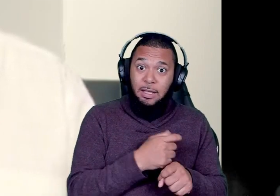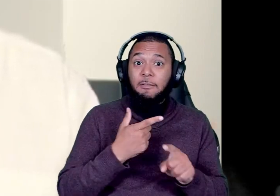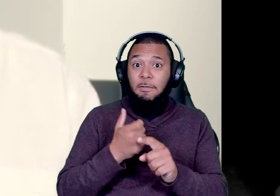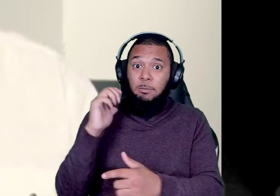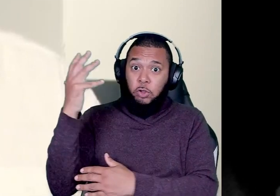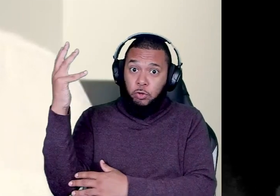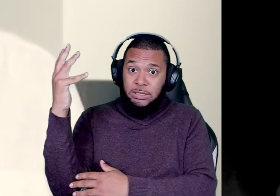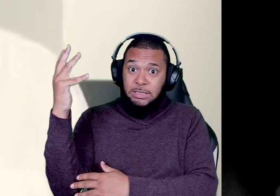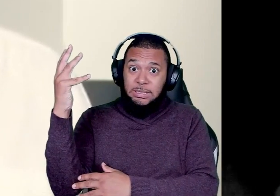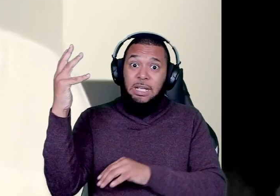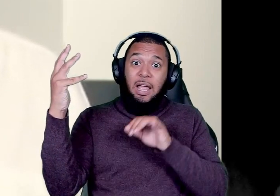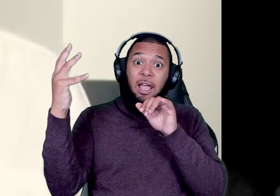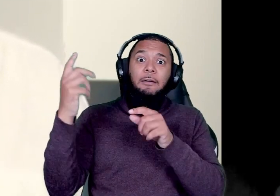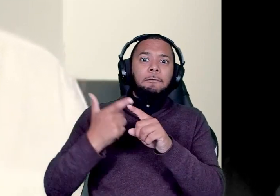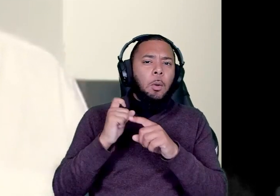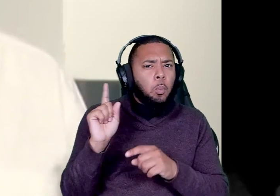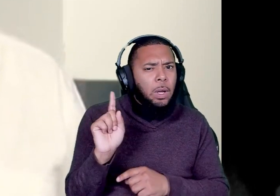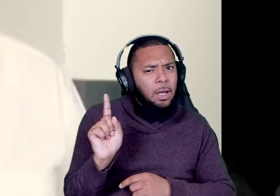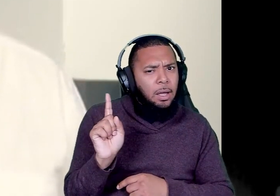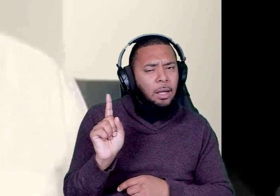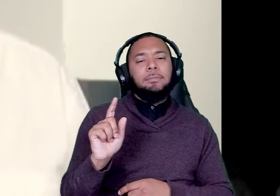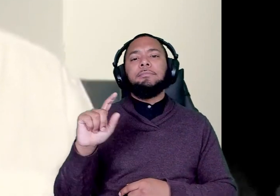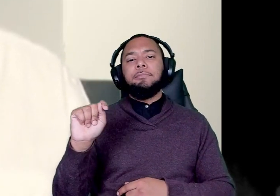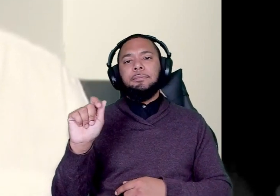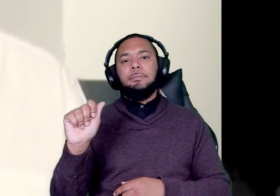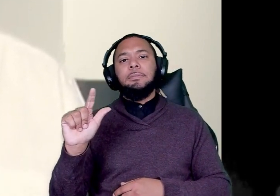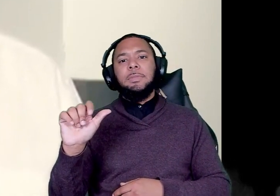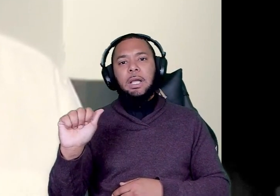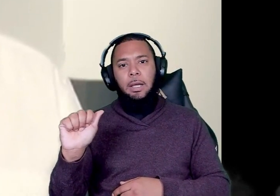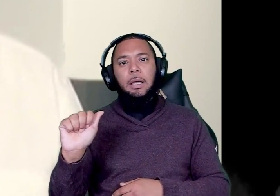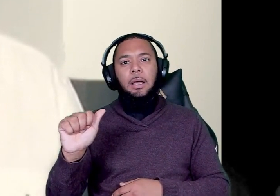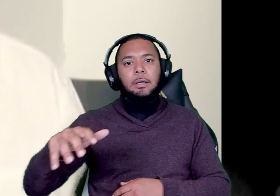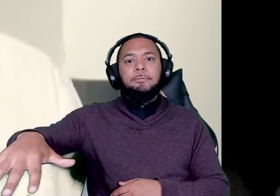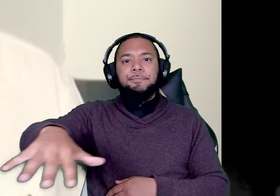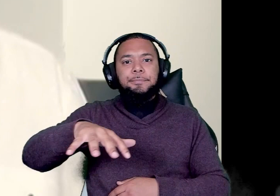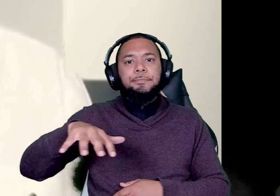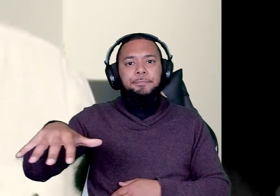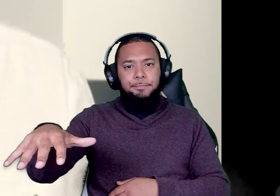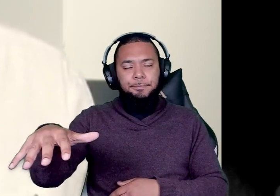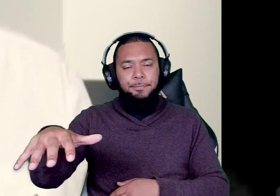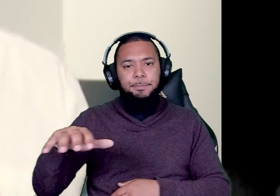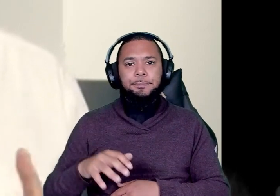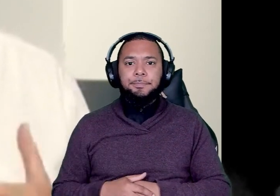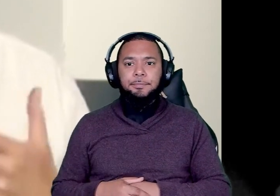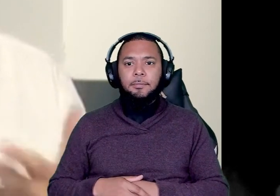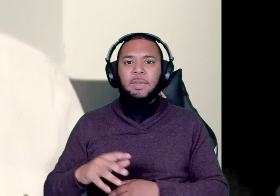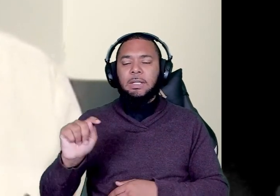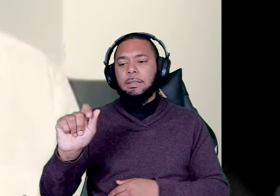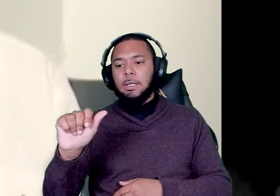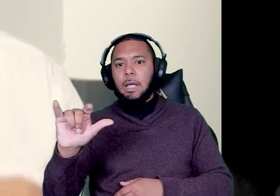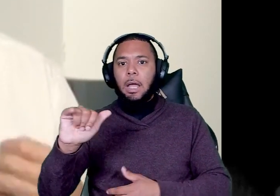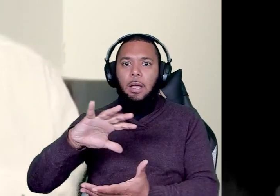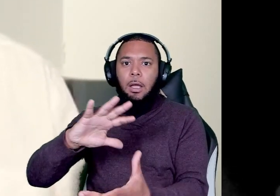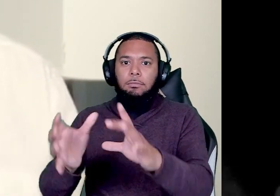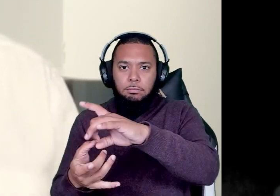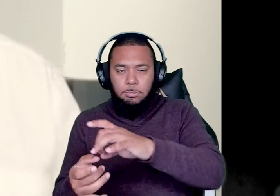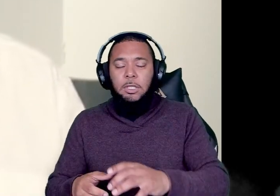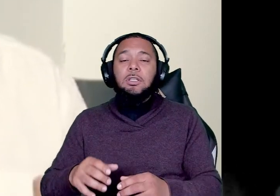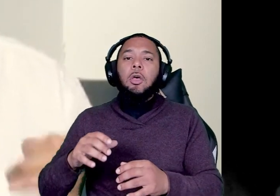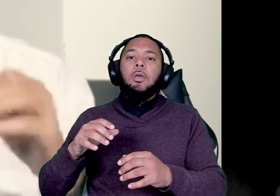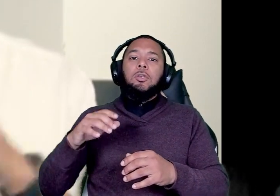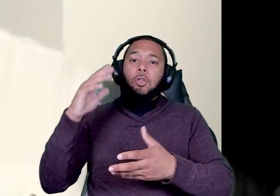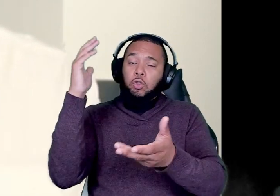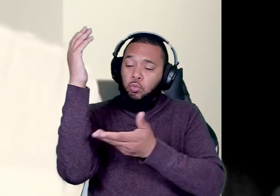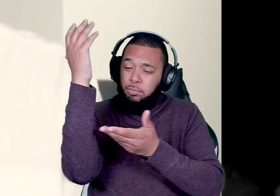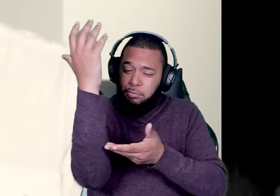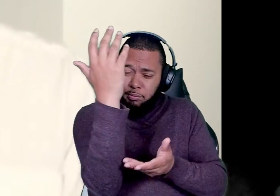those trees come from the taiga environment, the taiga biome. And those trees are ground up, turned into pulp, and